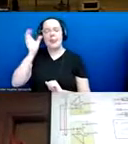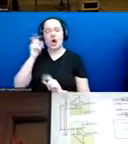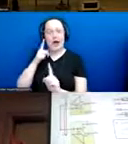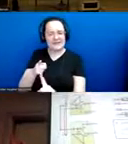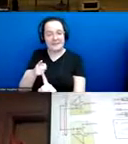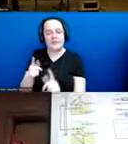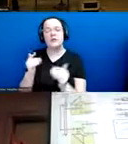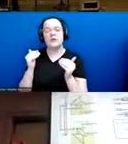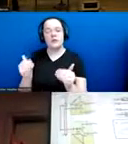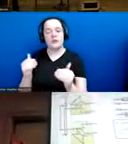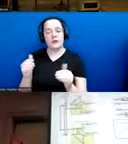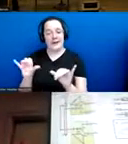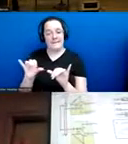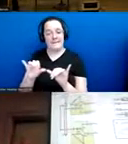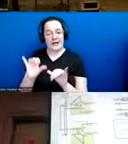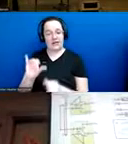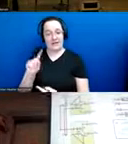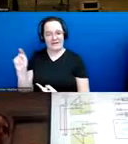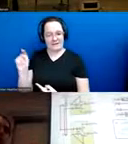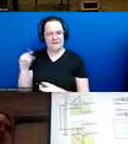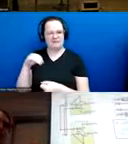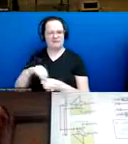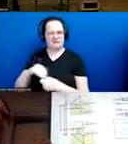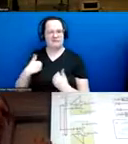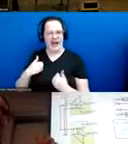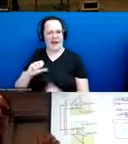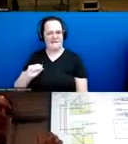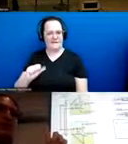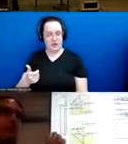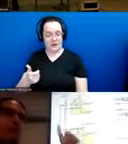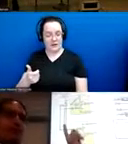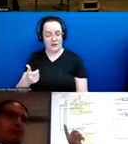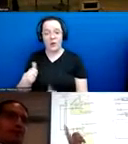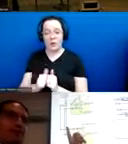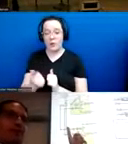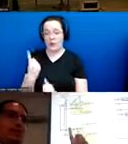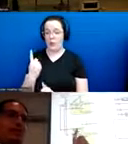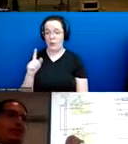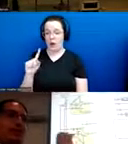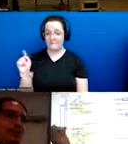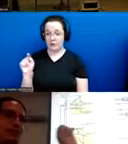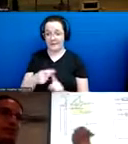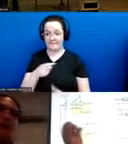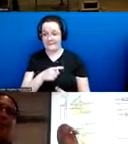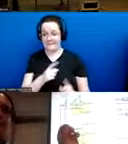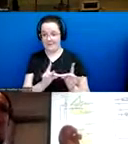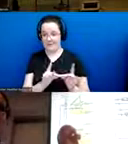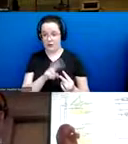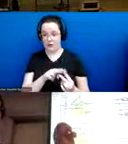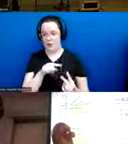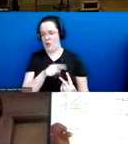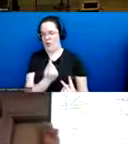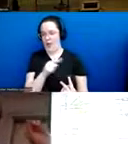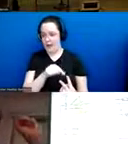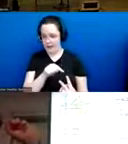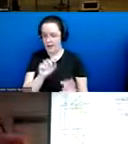this photon that is carrying a qubit with one of the photons from the entangled pair, if you do the appropriate